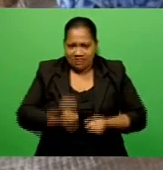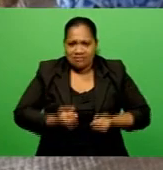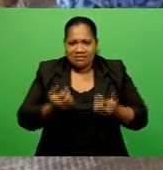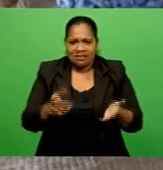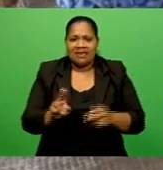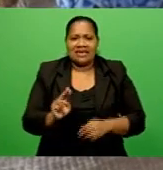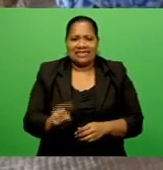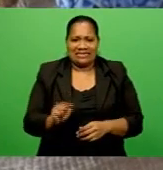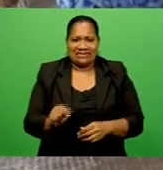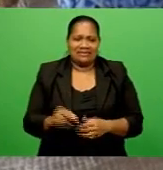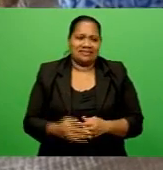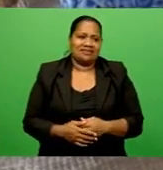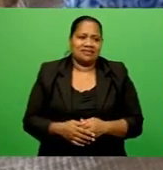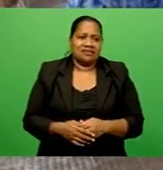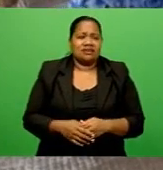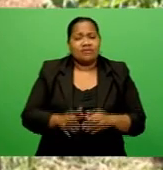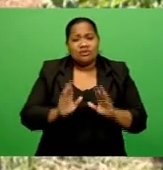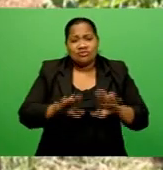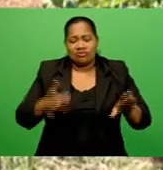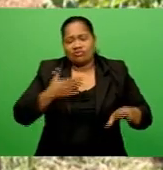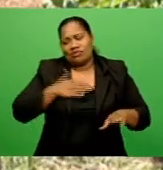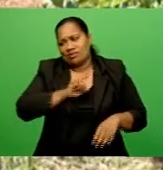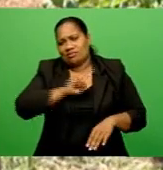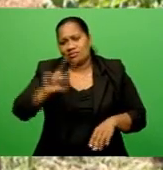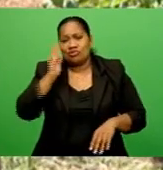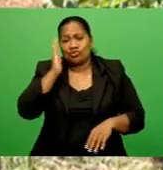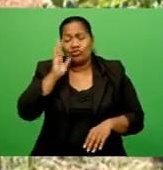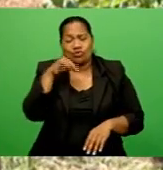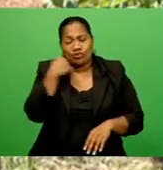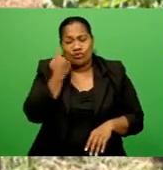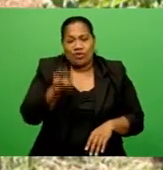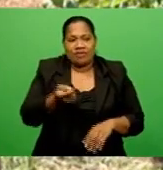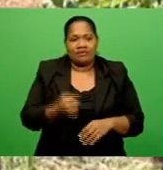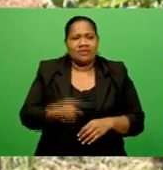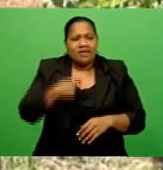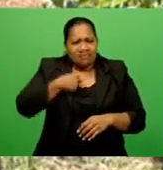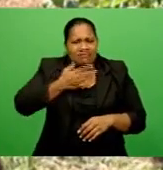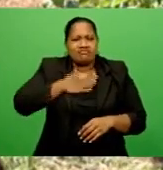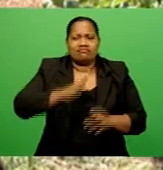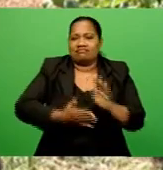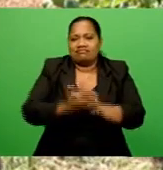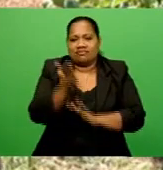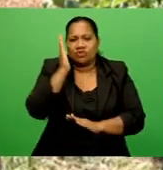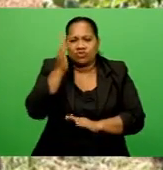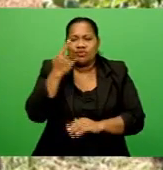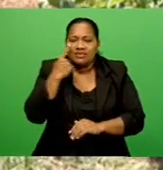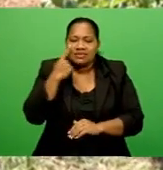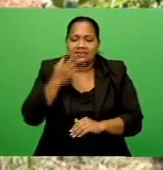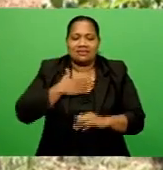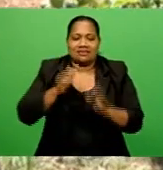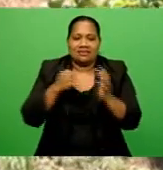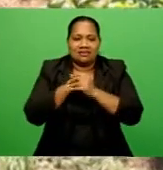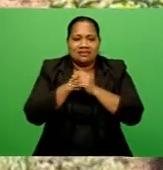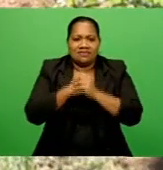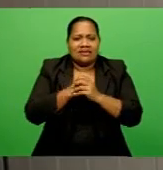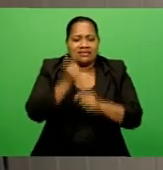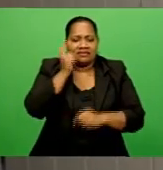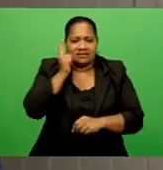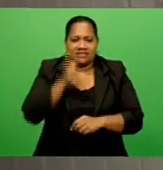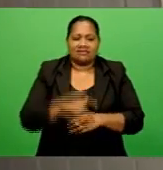siblings want to be in school tomorrow. I want to go to school to see my friends and